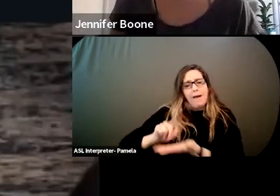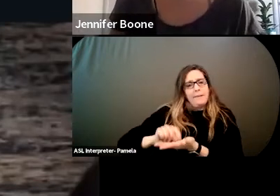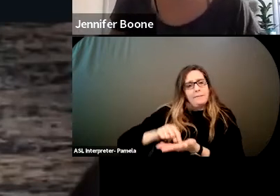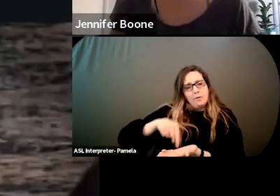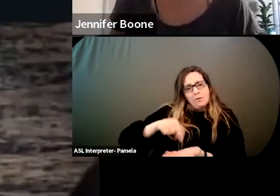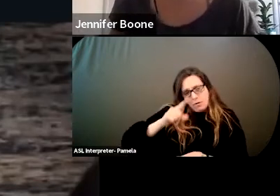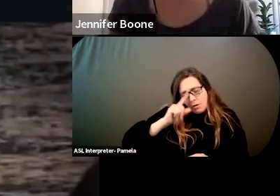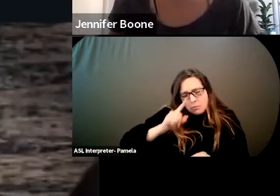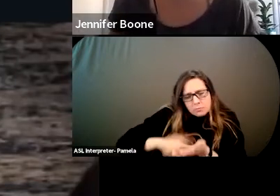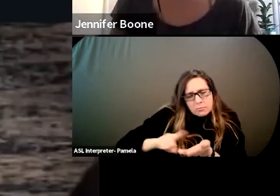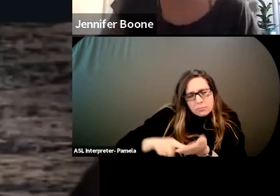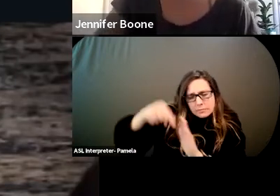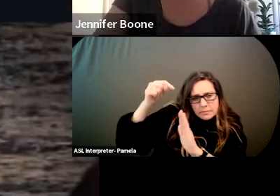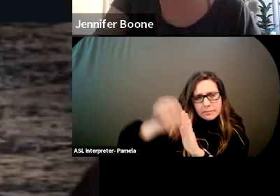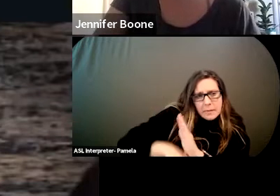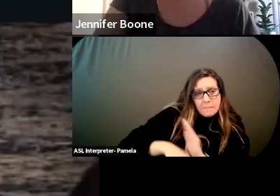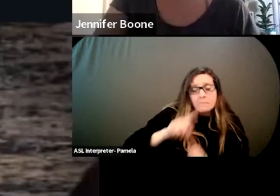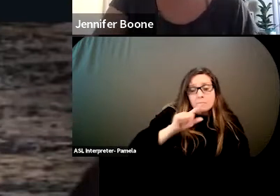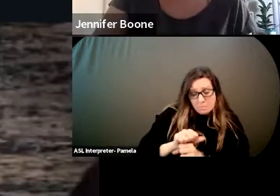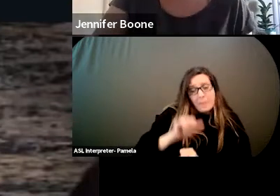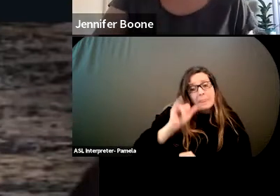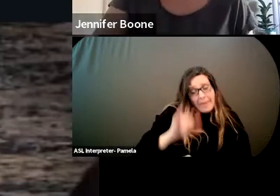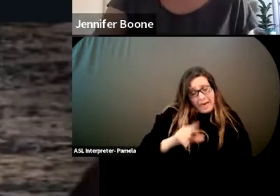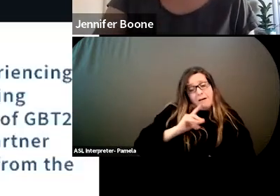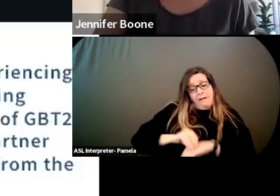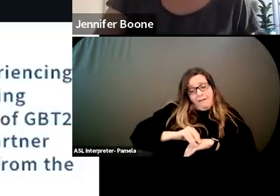for intimate partner violence as an adult.